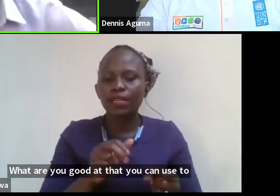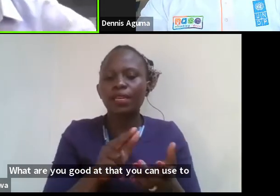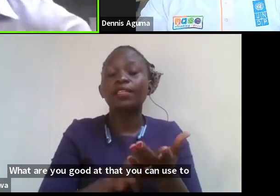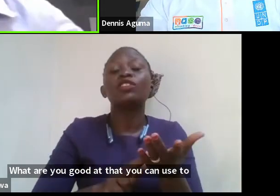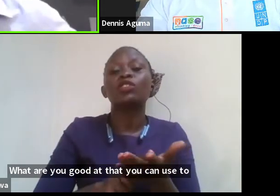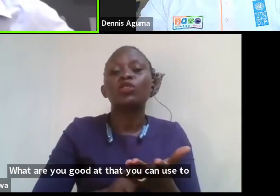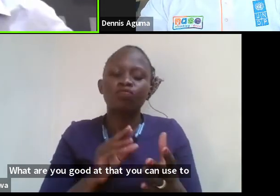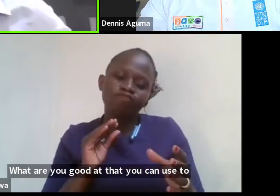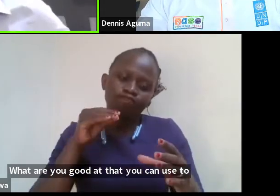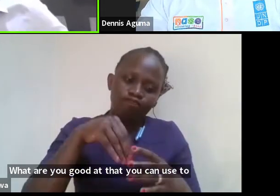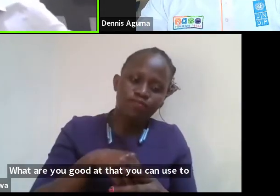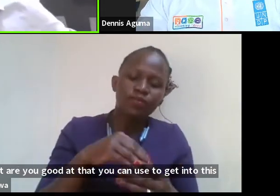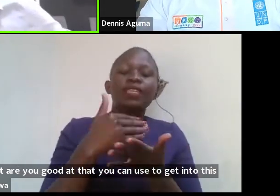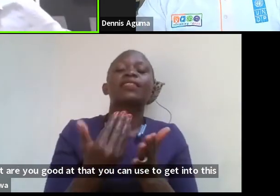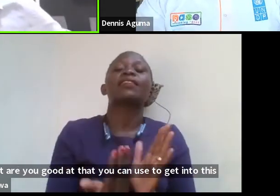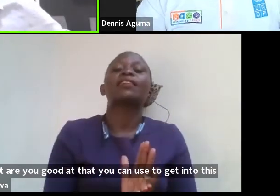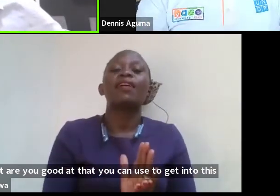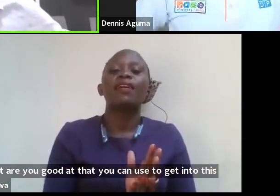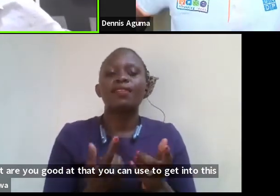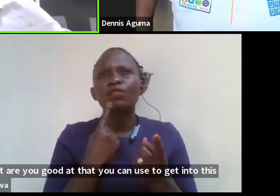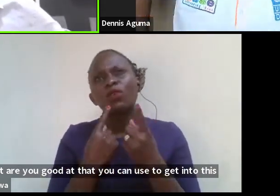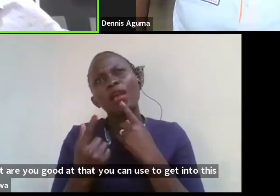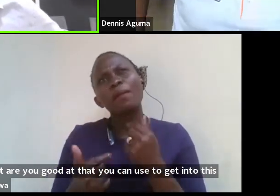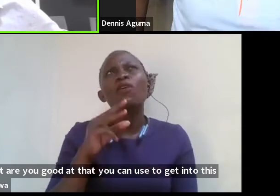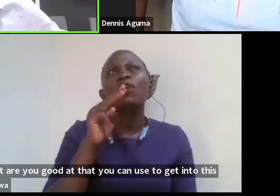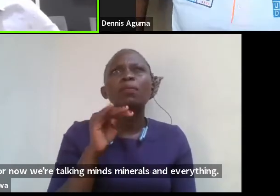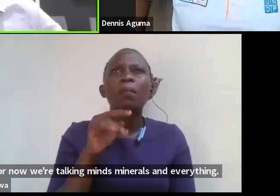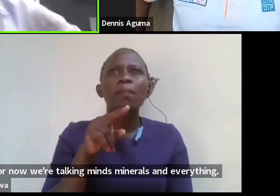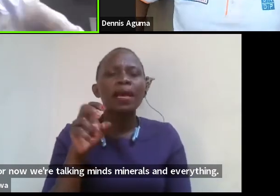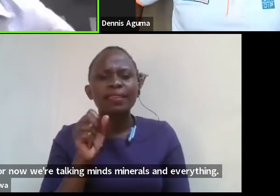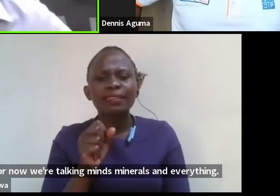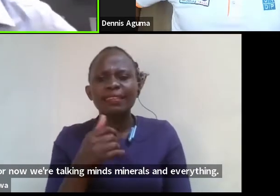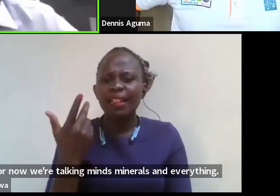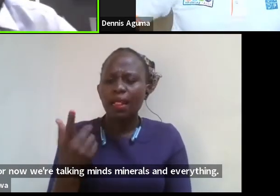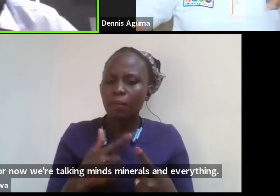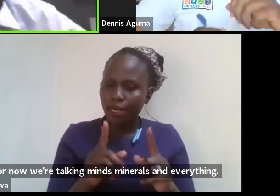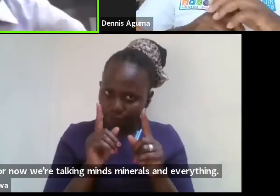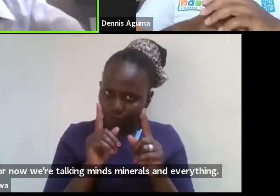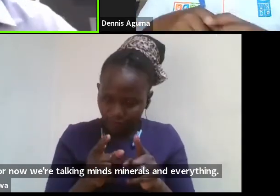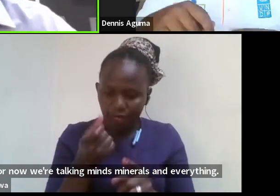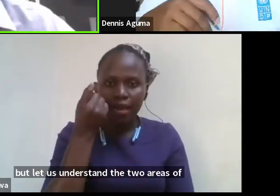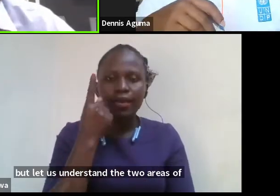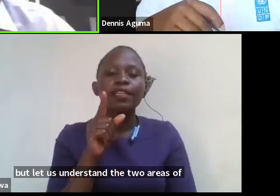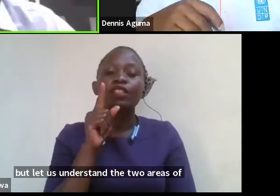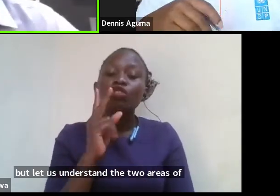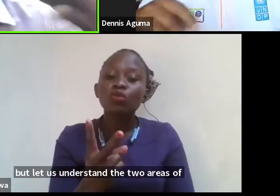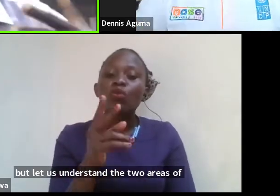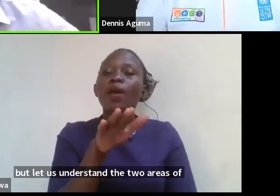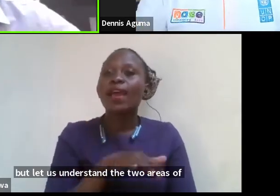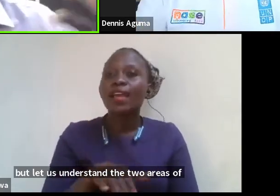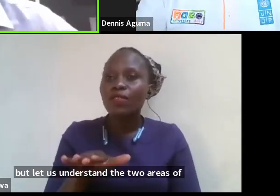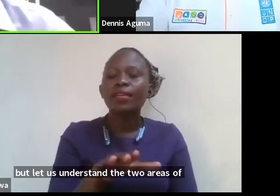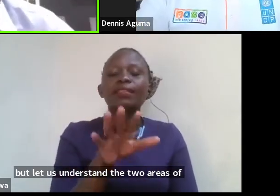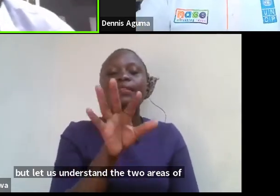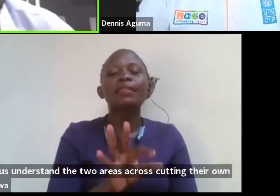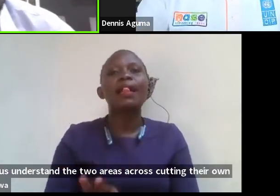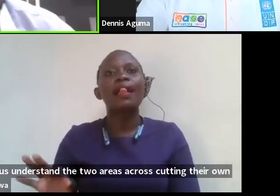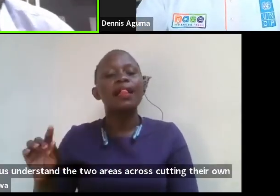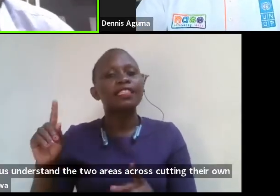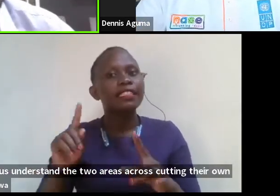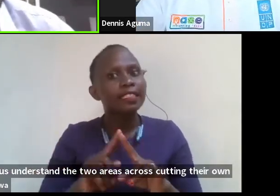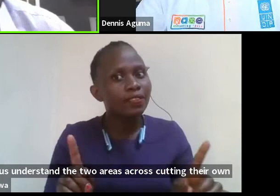sector? Now we're talking mines, minerals, and everything, but let's also understand that the two areas are cross-cutting. They're all